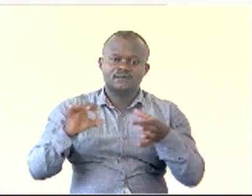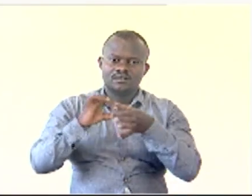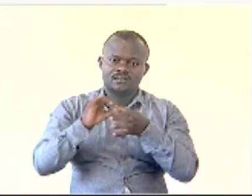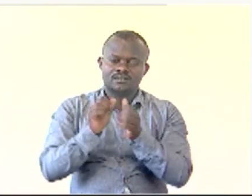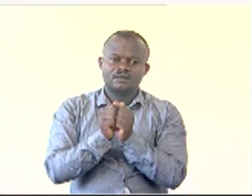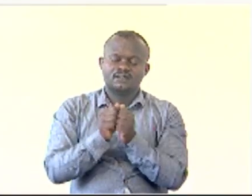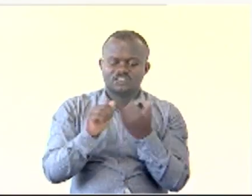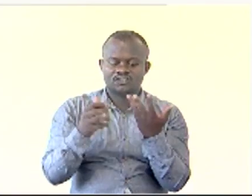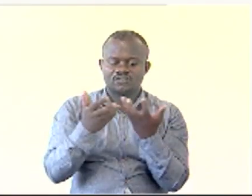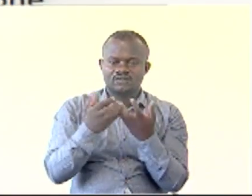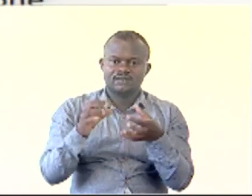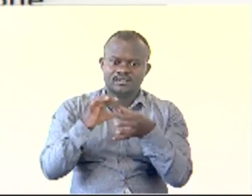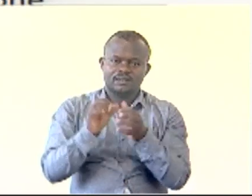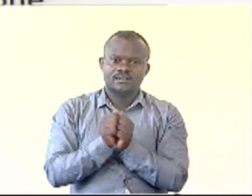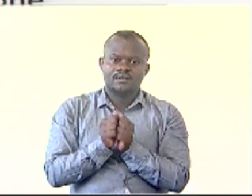joints.